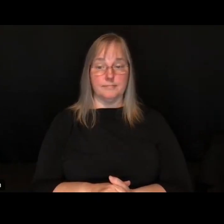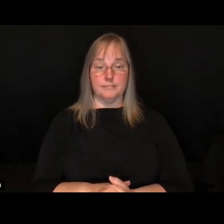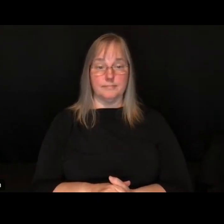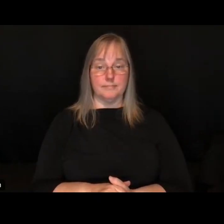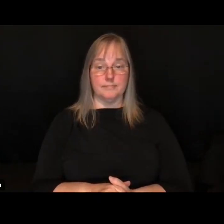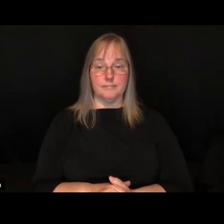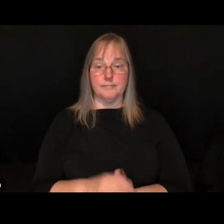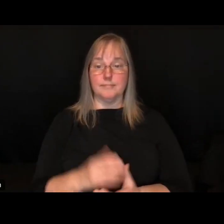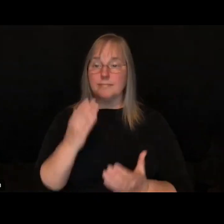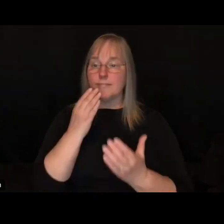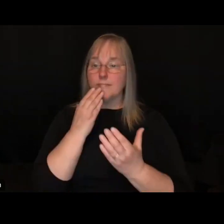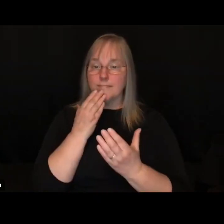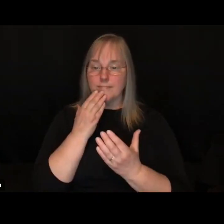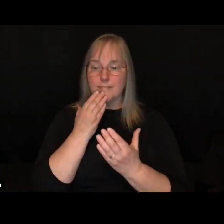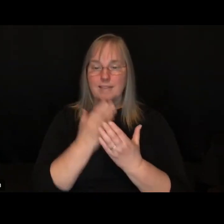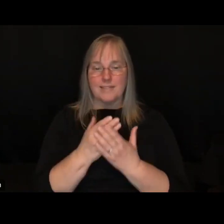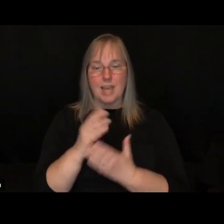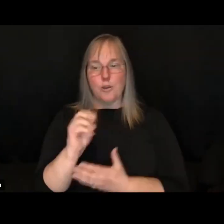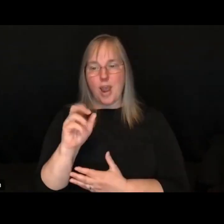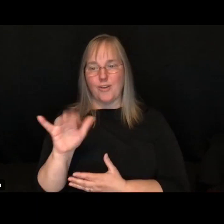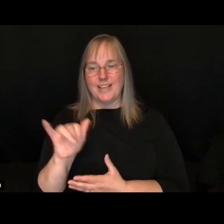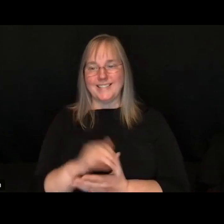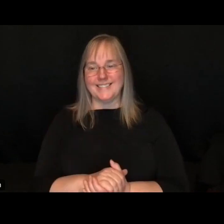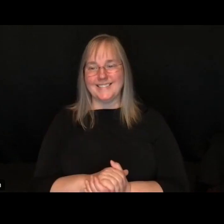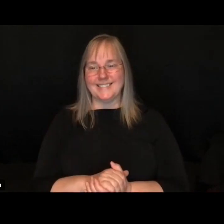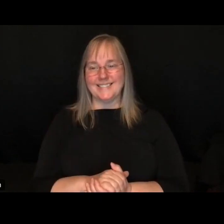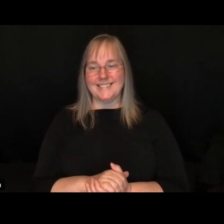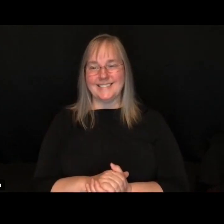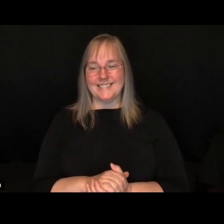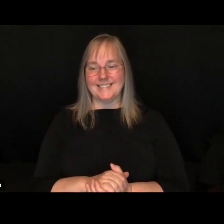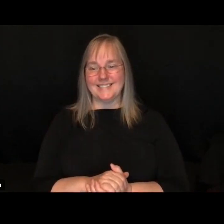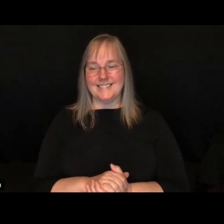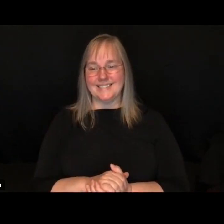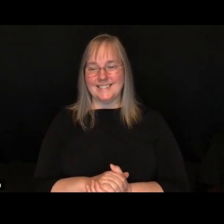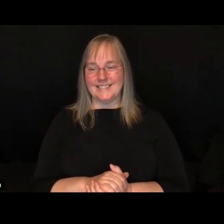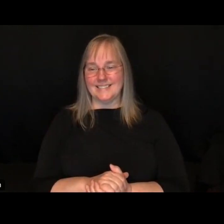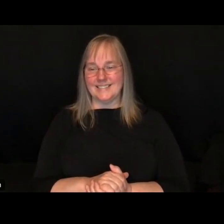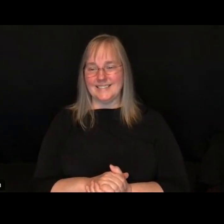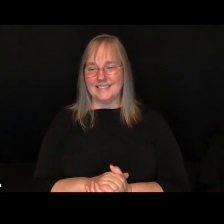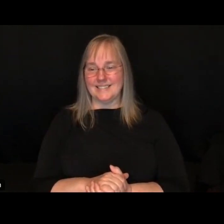Thank you, Mary. You're welcome. Yeah, thank you.